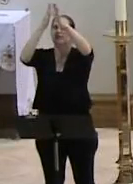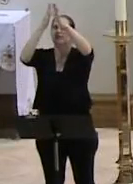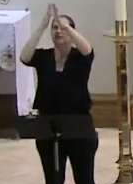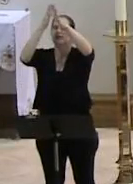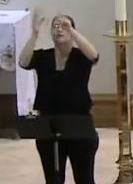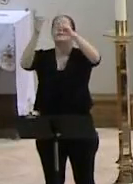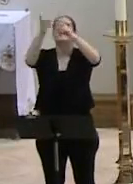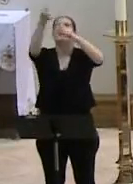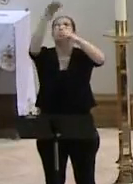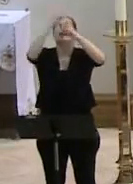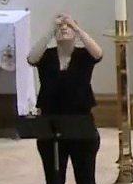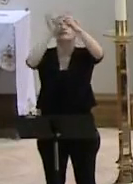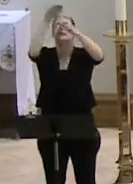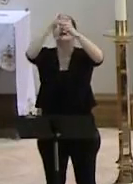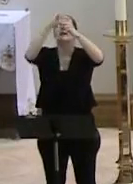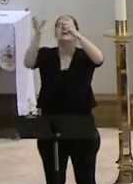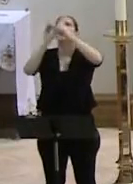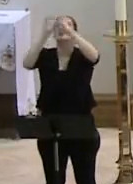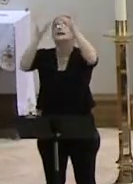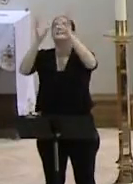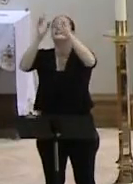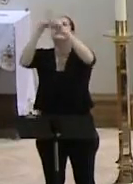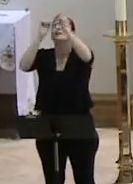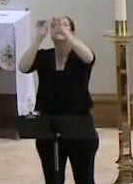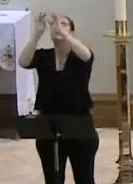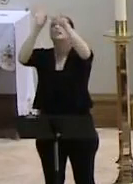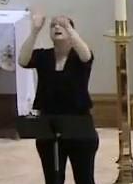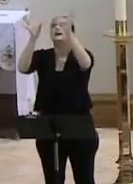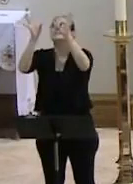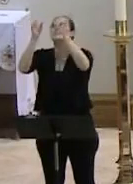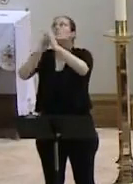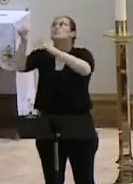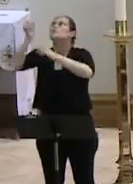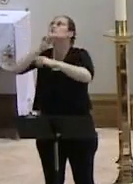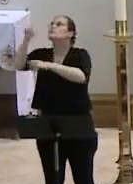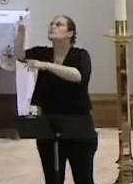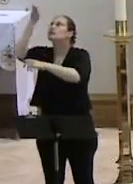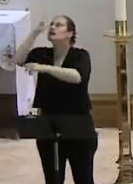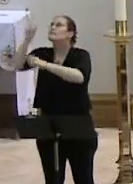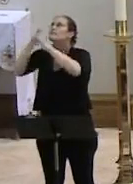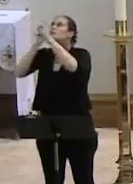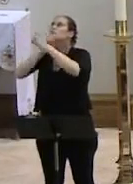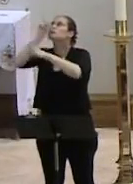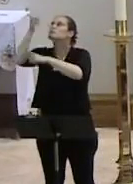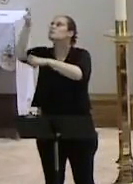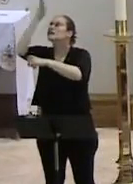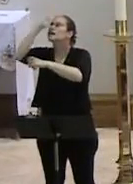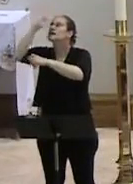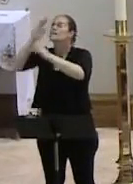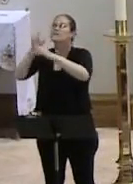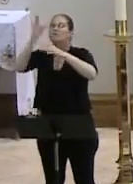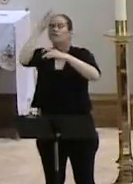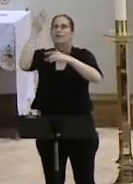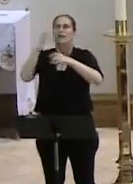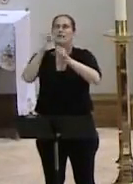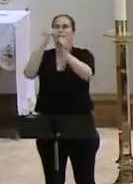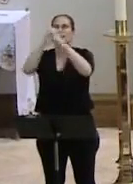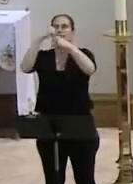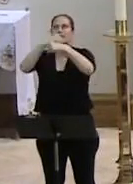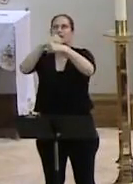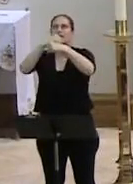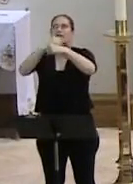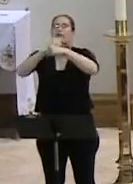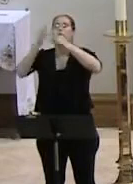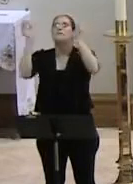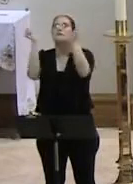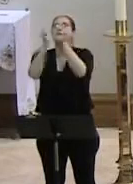ages, God from God, light from light, true God from true God, begotten, not made,